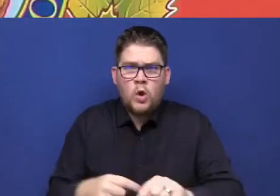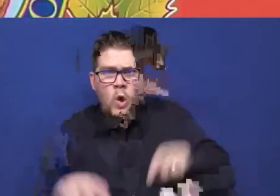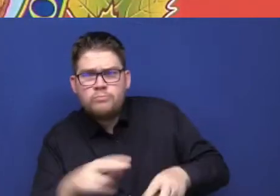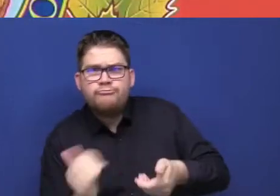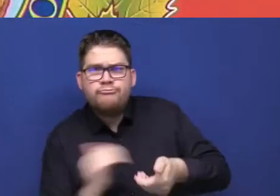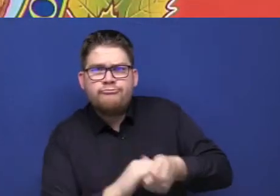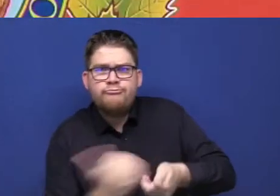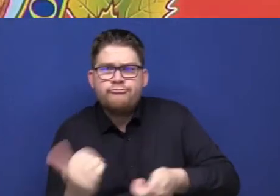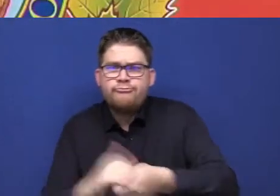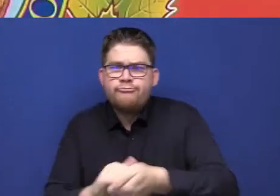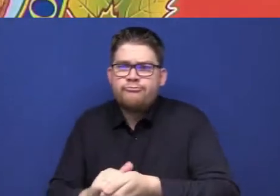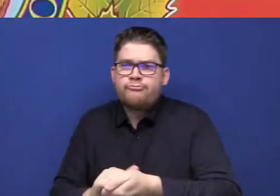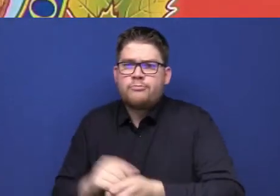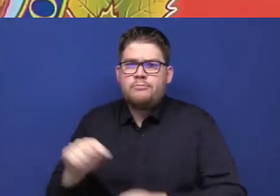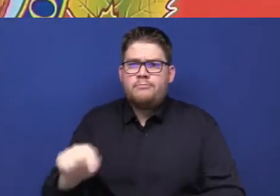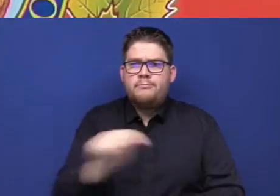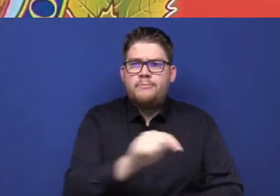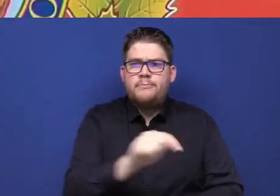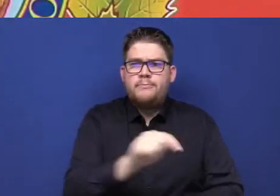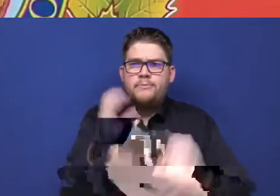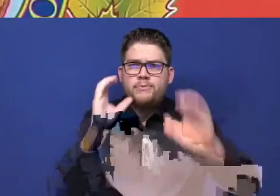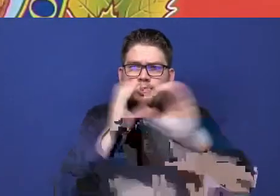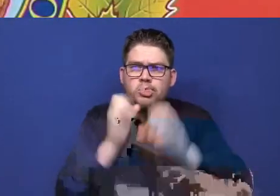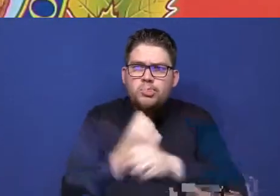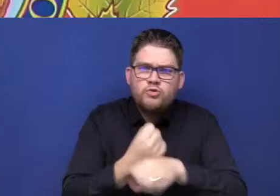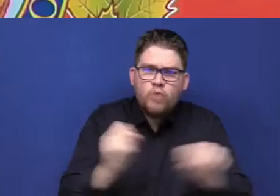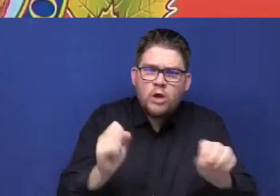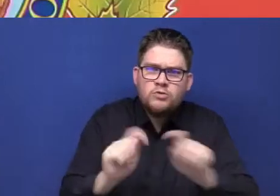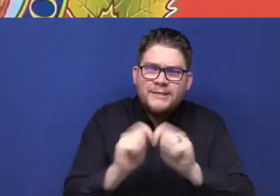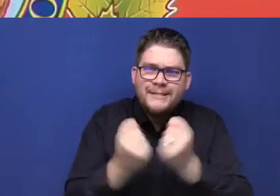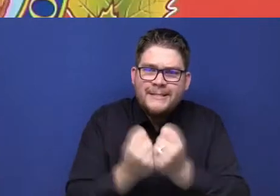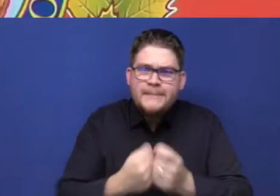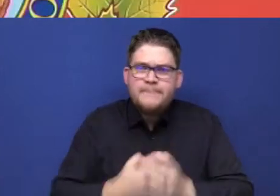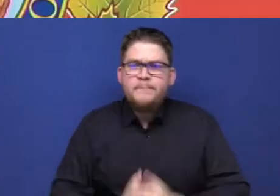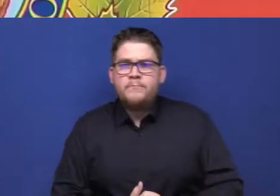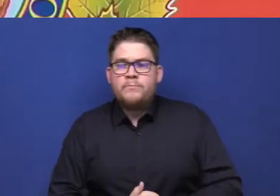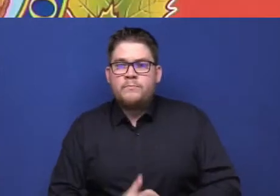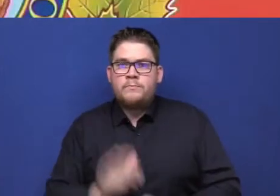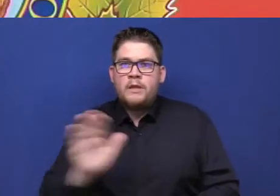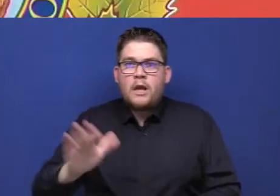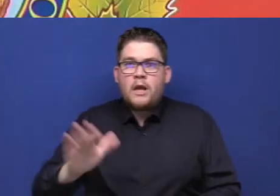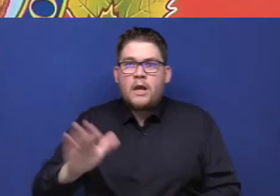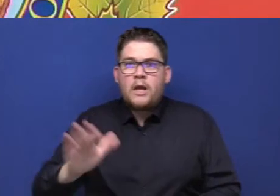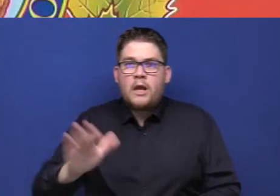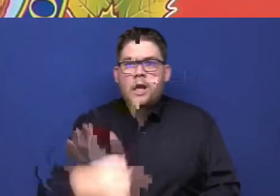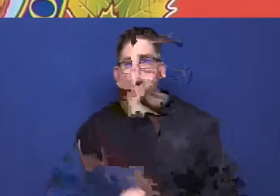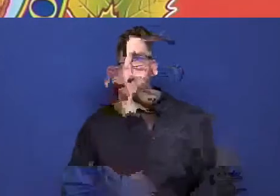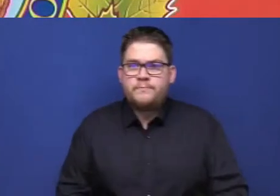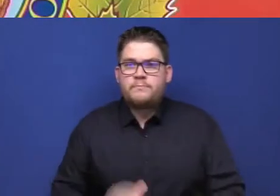Wildfire Service, commercial vehicle inspectors, and of course our wildfire, our firefighters.